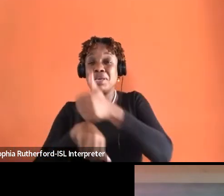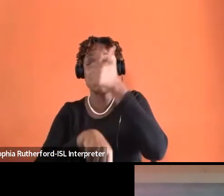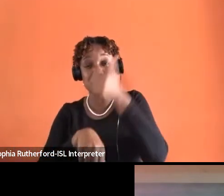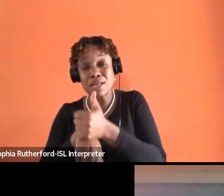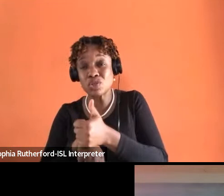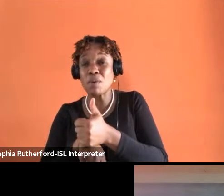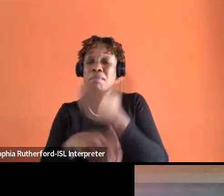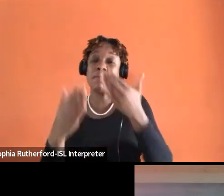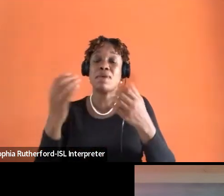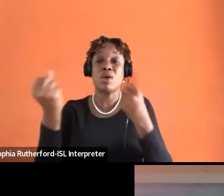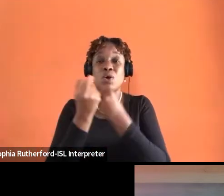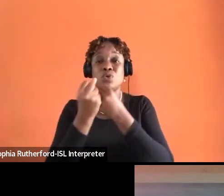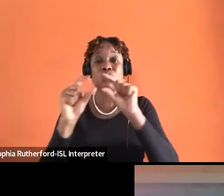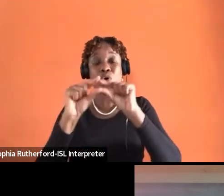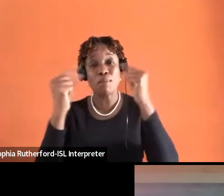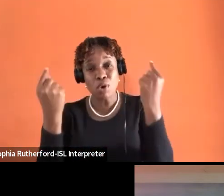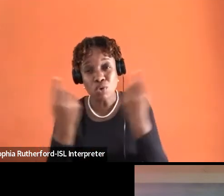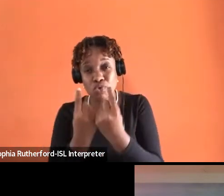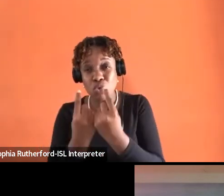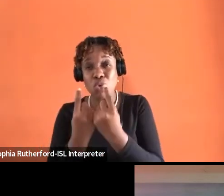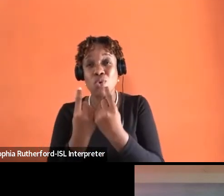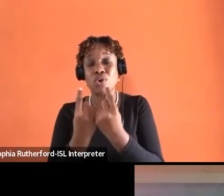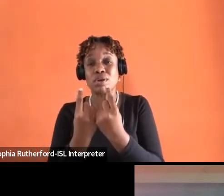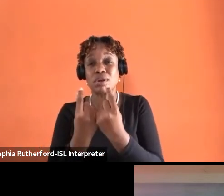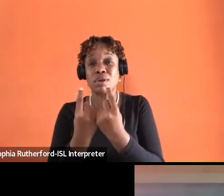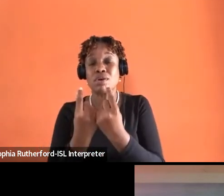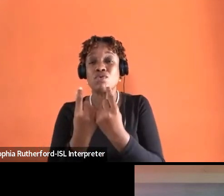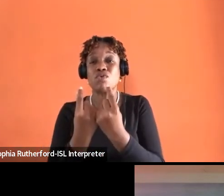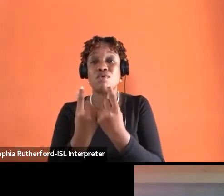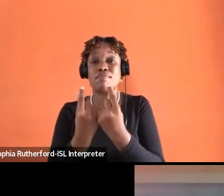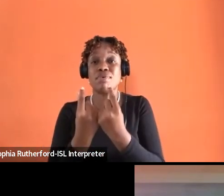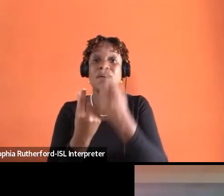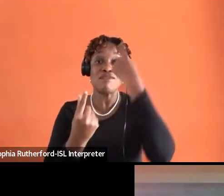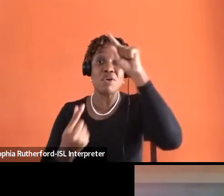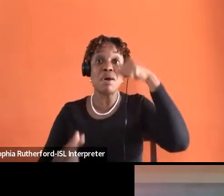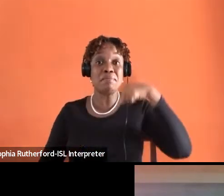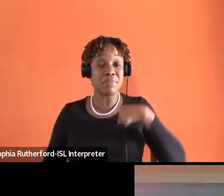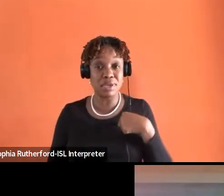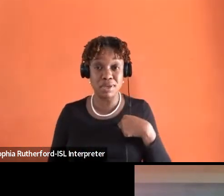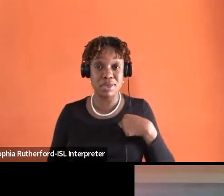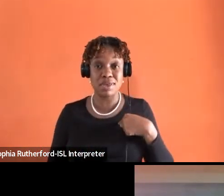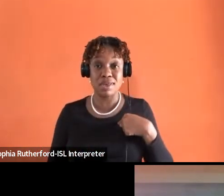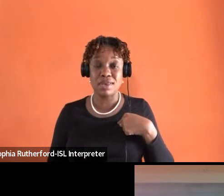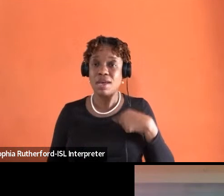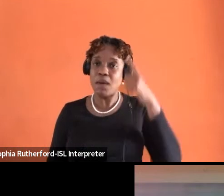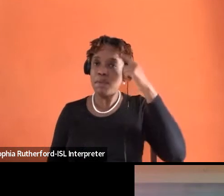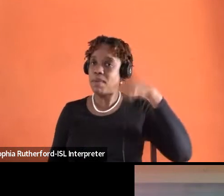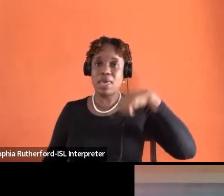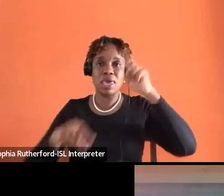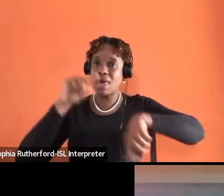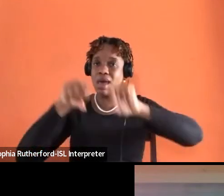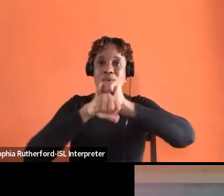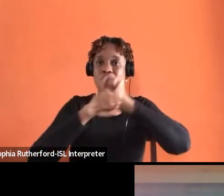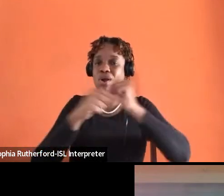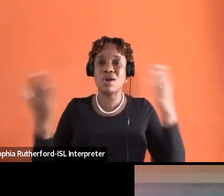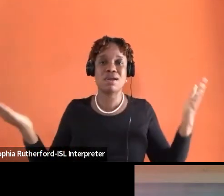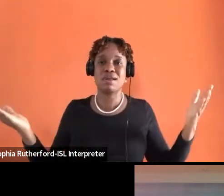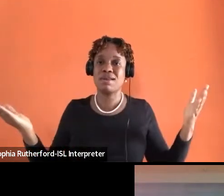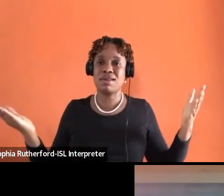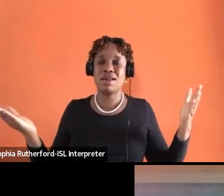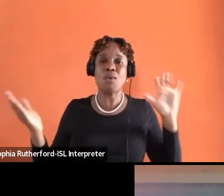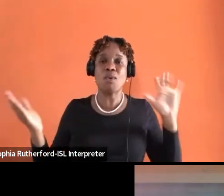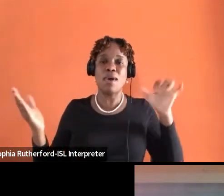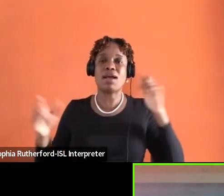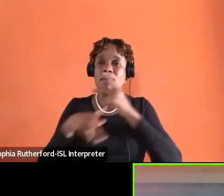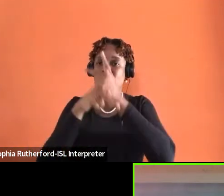or whatever? What do we do as parents of special need children? Those are my 2 questions, please. Thank